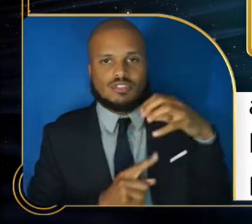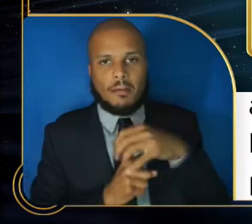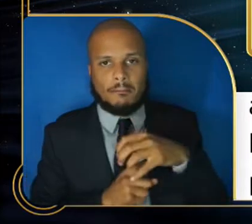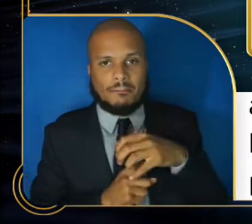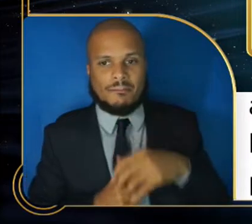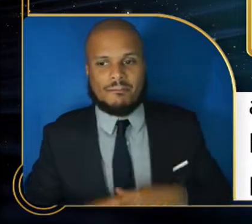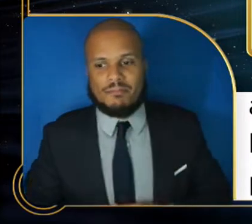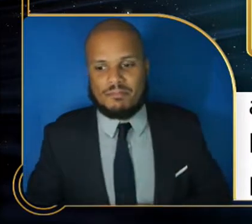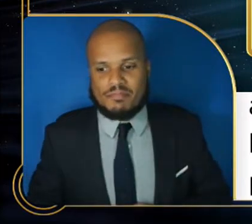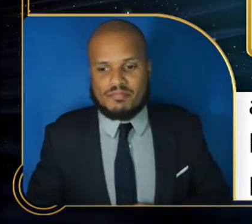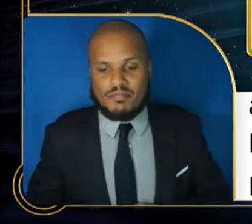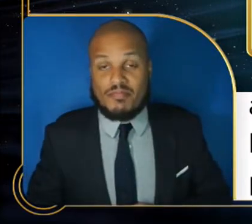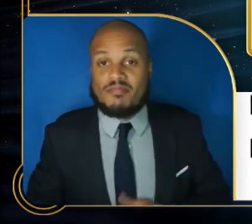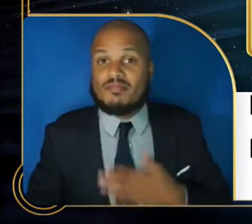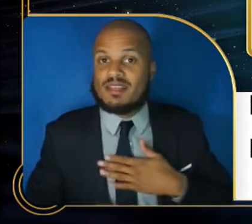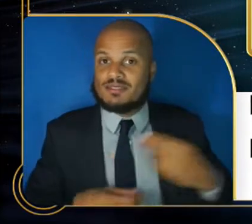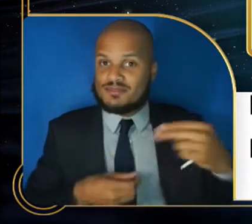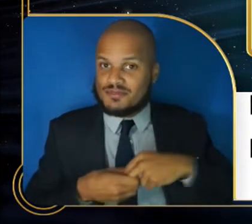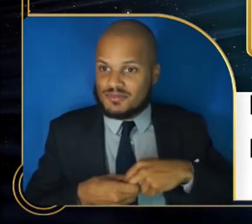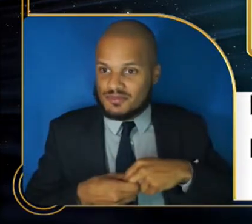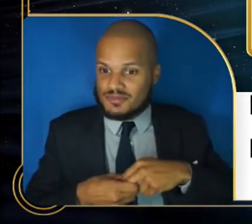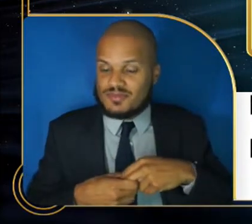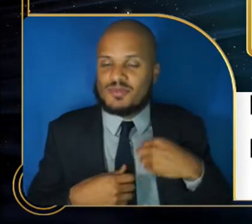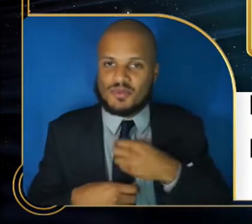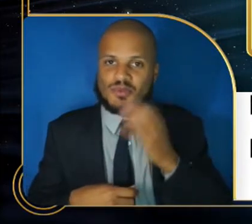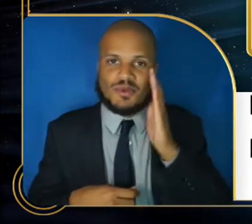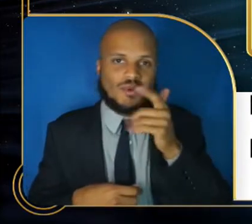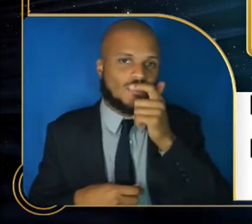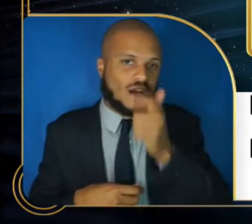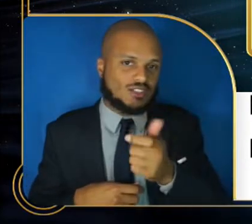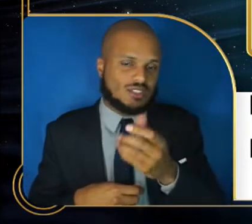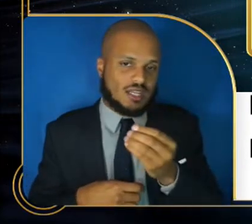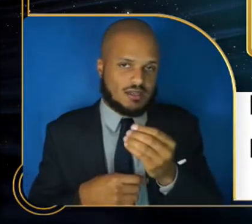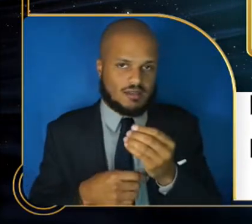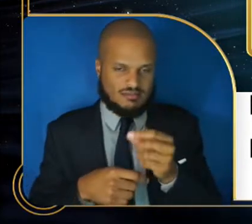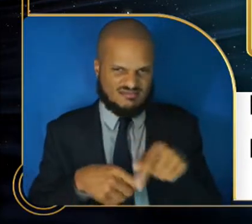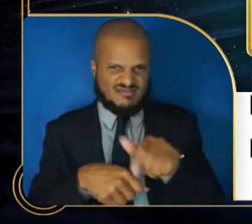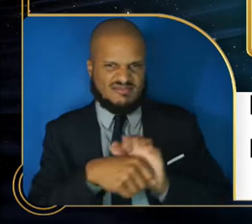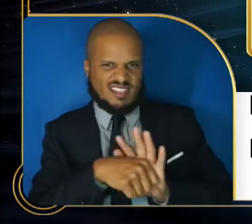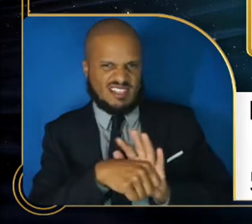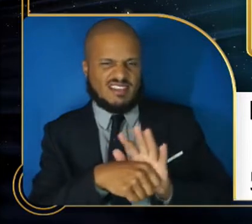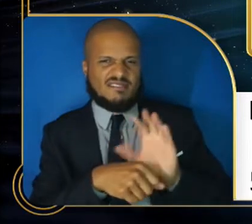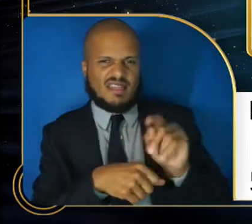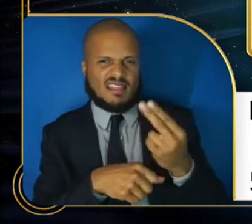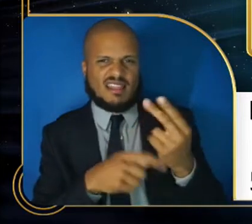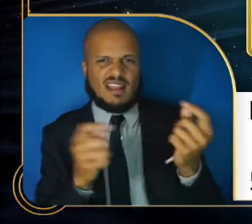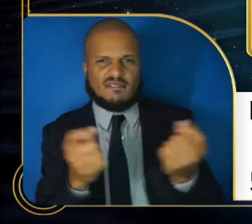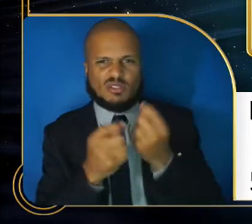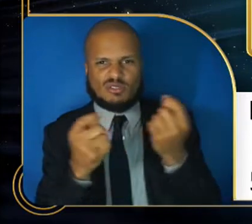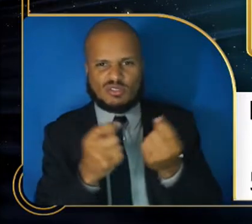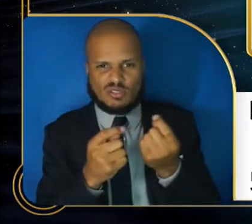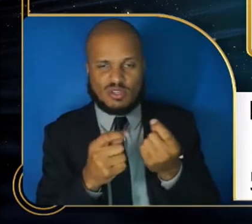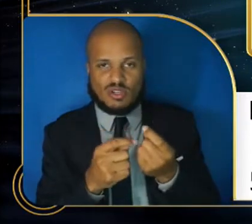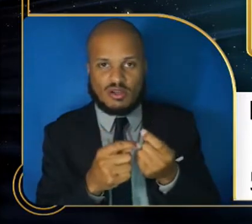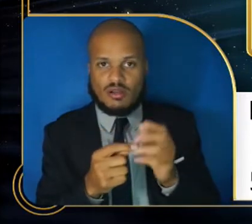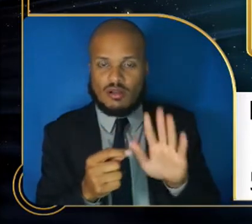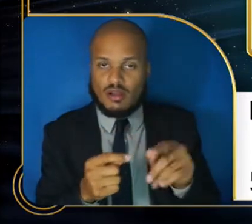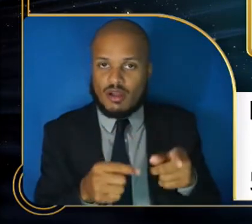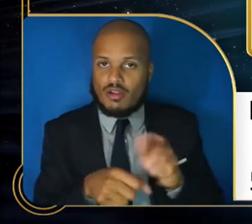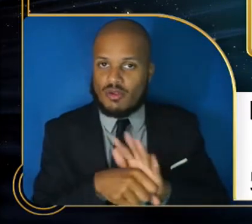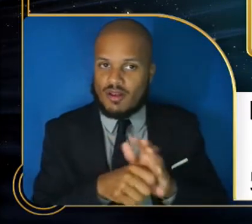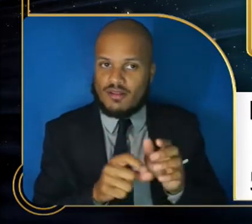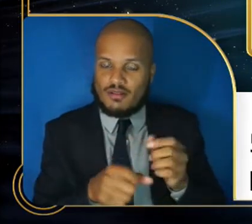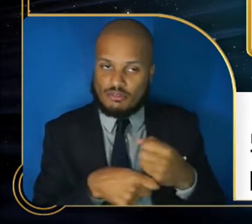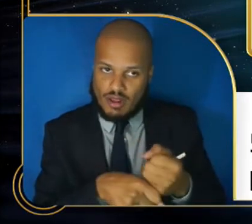Now join me as we watch and listen to this 50th anniversary video that was created pro bono by our